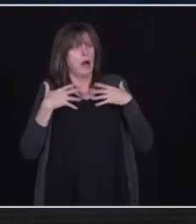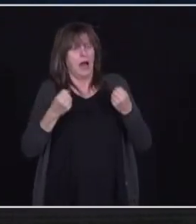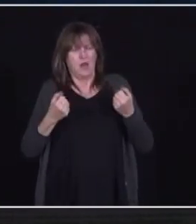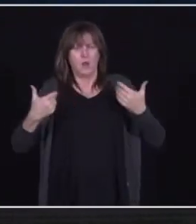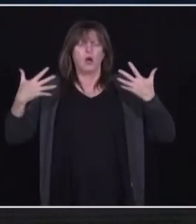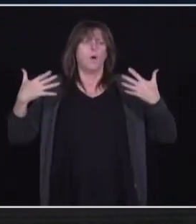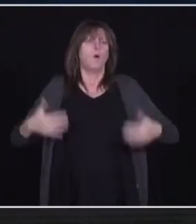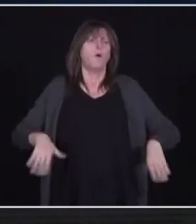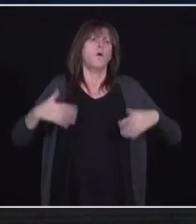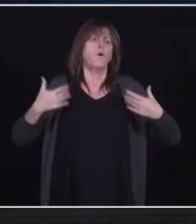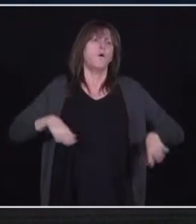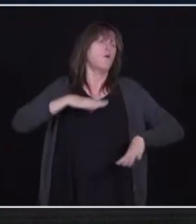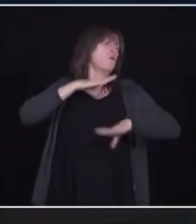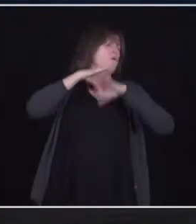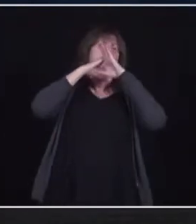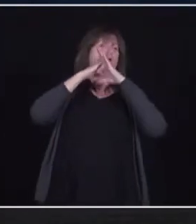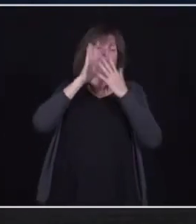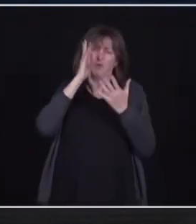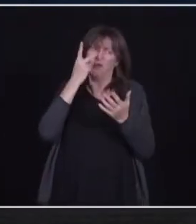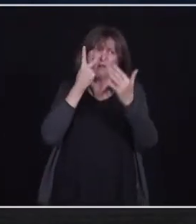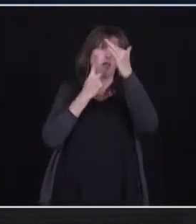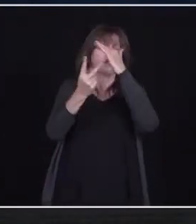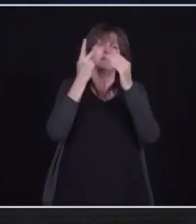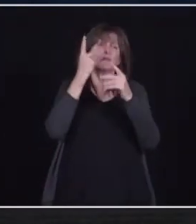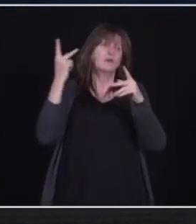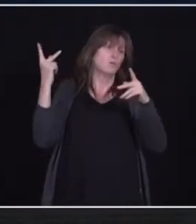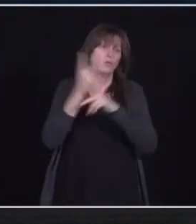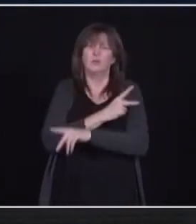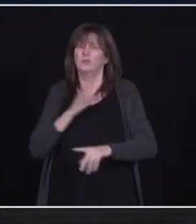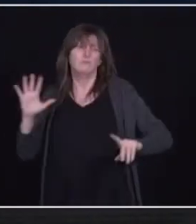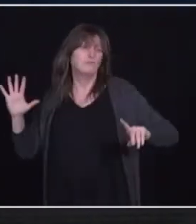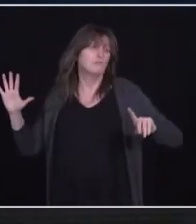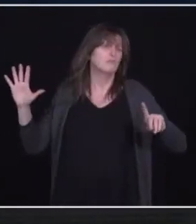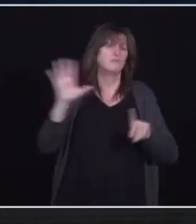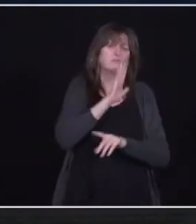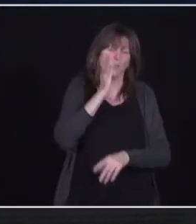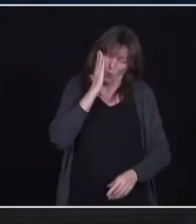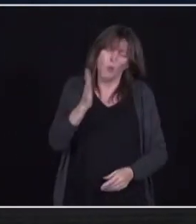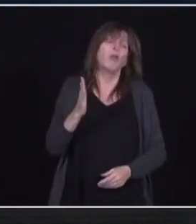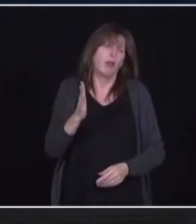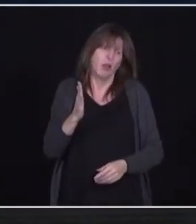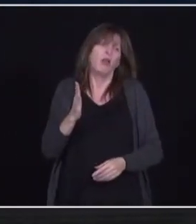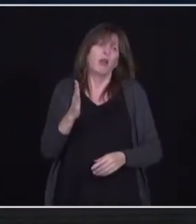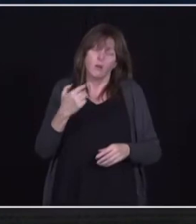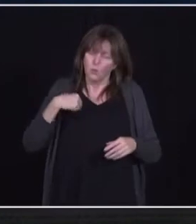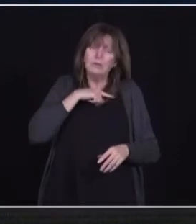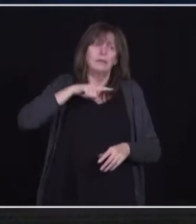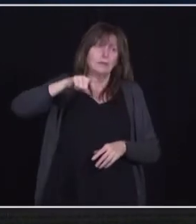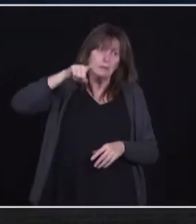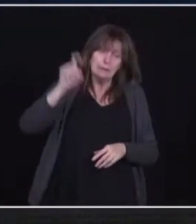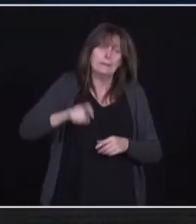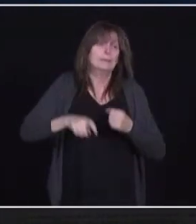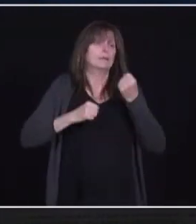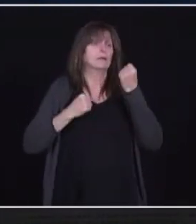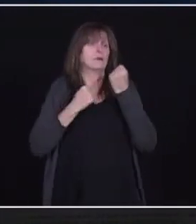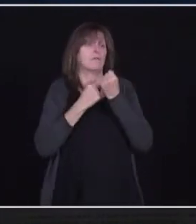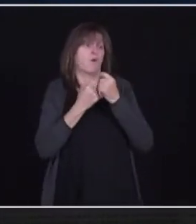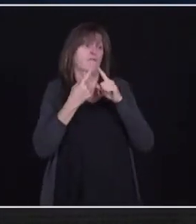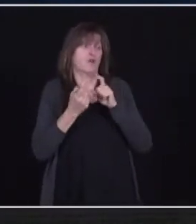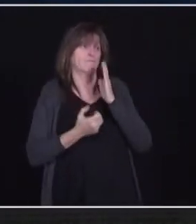crisis like you've never seen before across the country. And we need the support of the federal government.